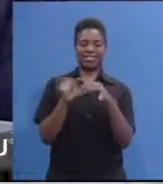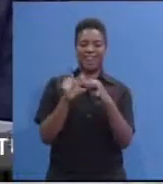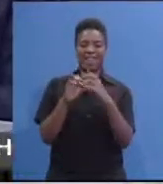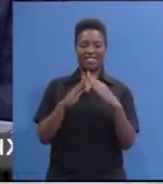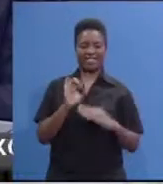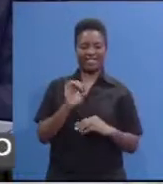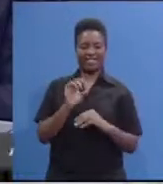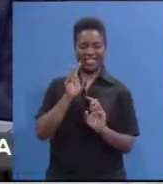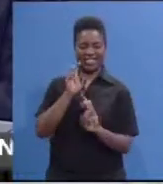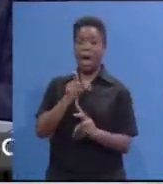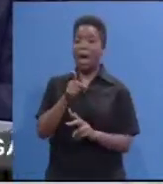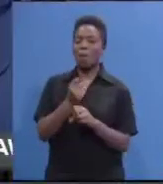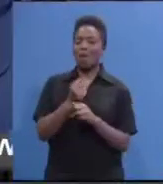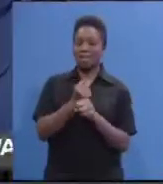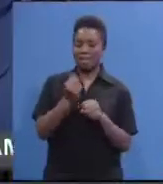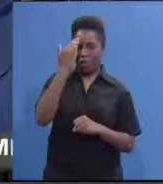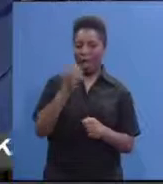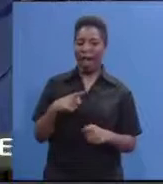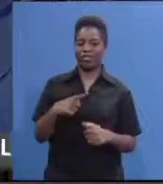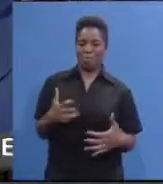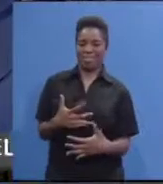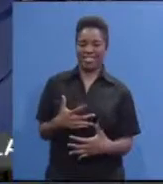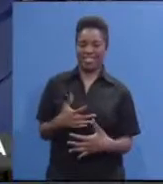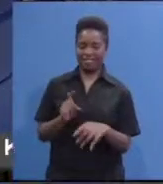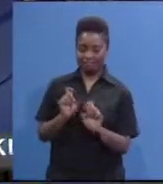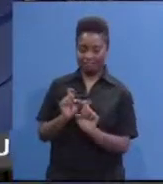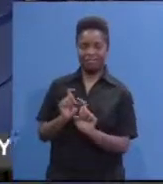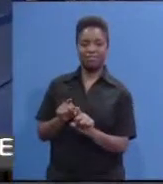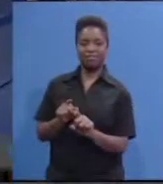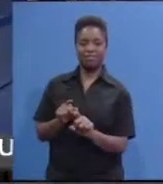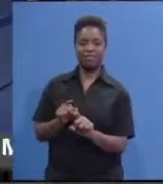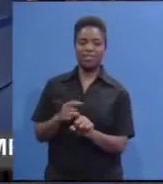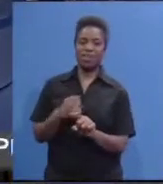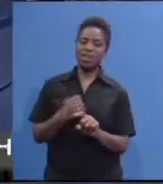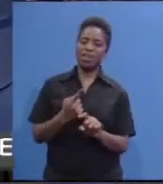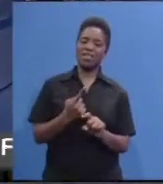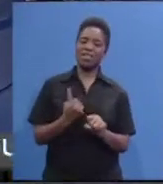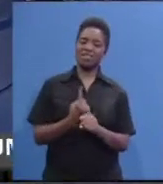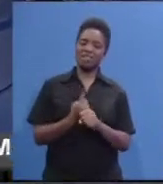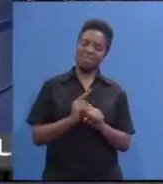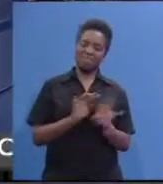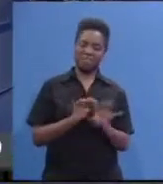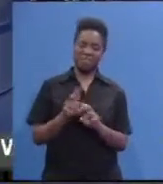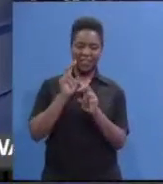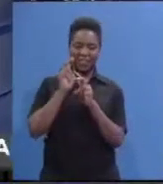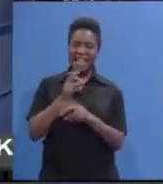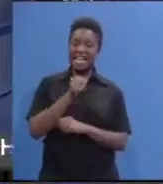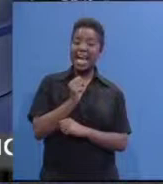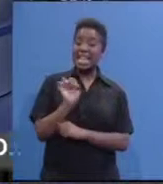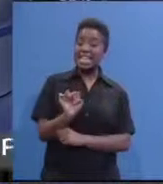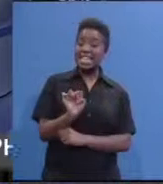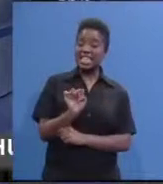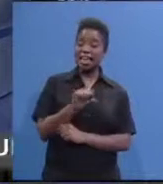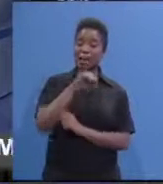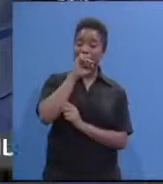that we were going to be there. Mm. And then when he came in, we were all assembled there as musicians, and we sang some of his favorite songs.